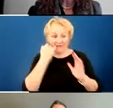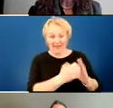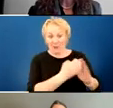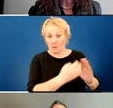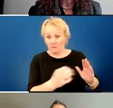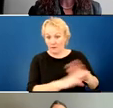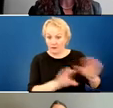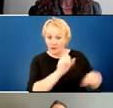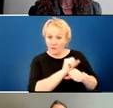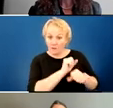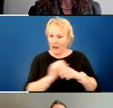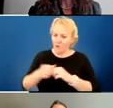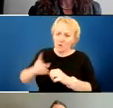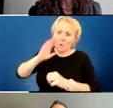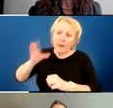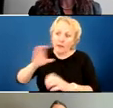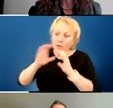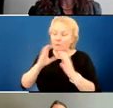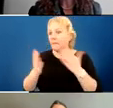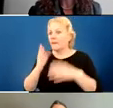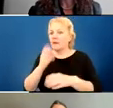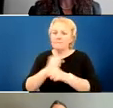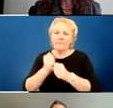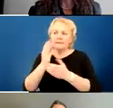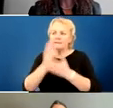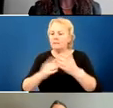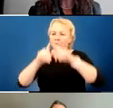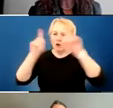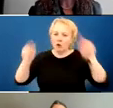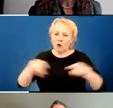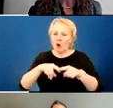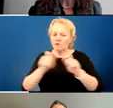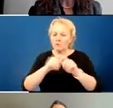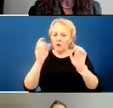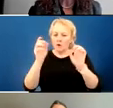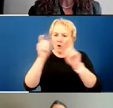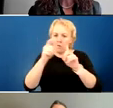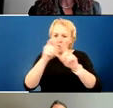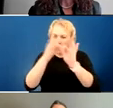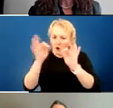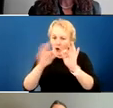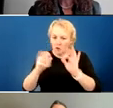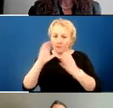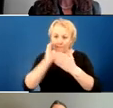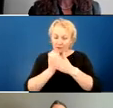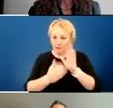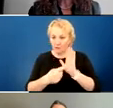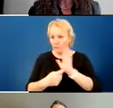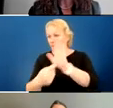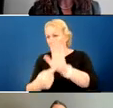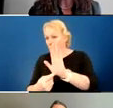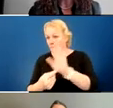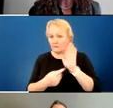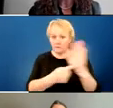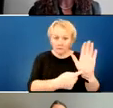And so that may include laminated cards with phrases or with pictograms so that communication can still